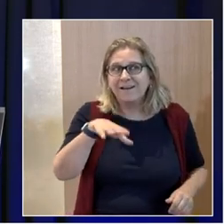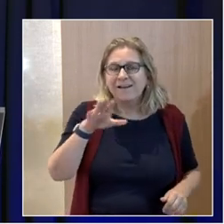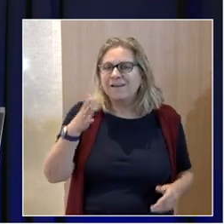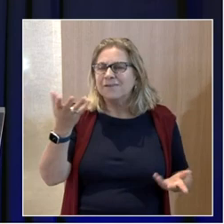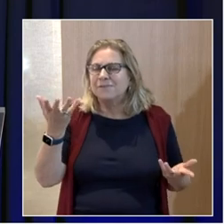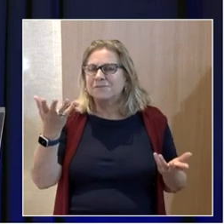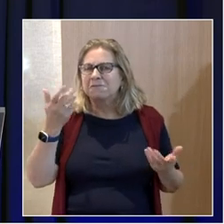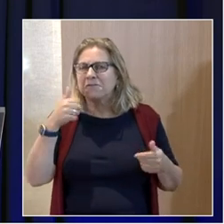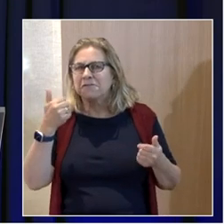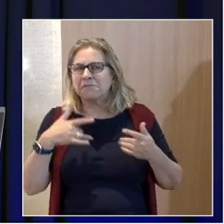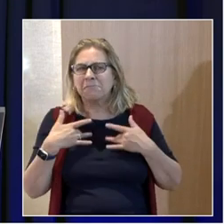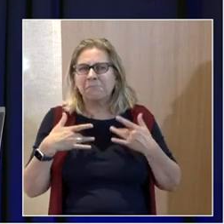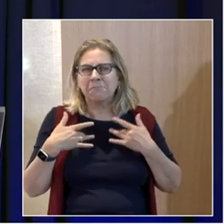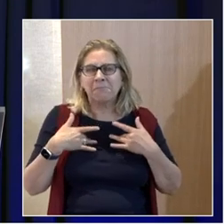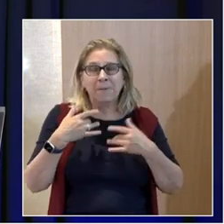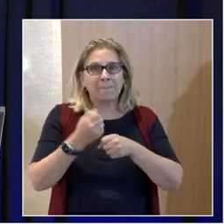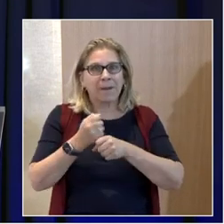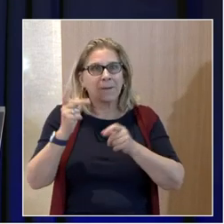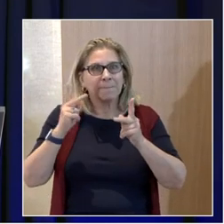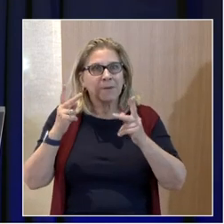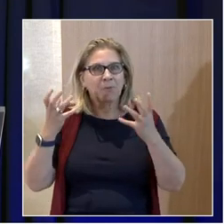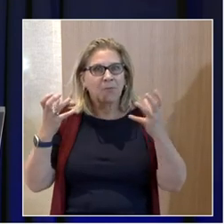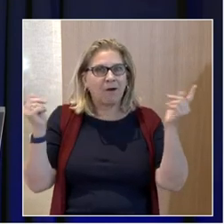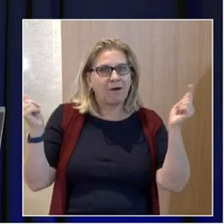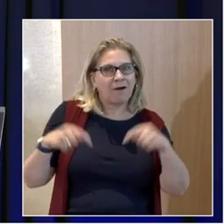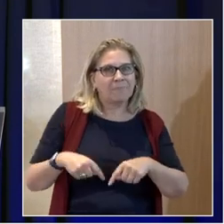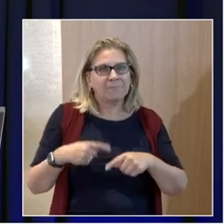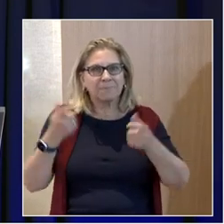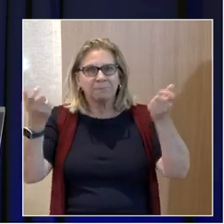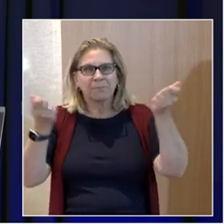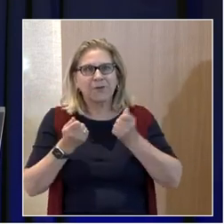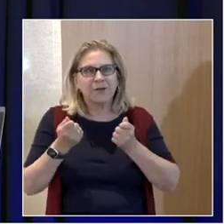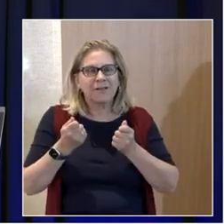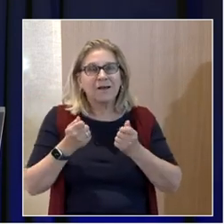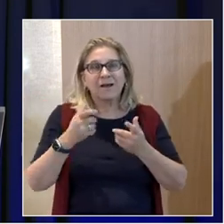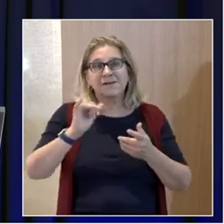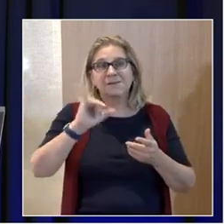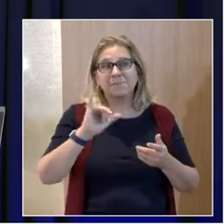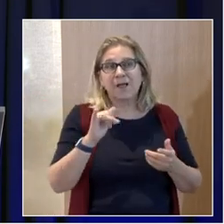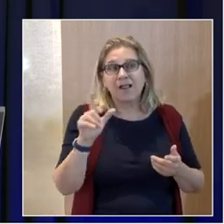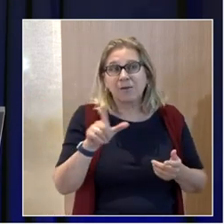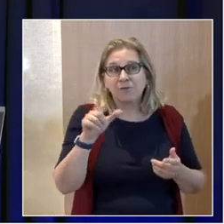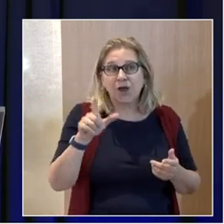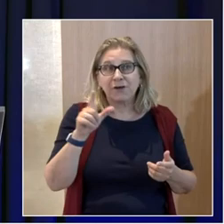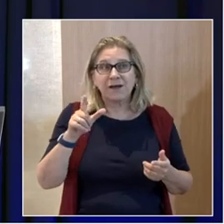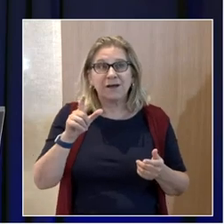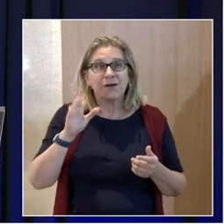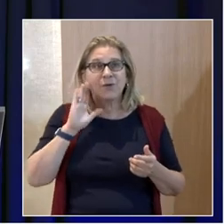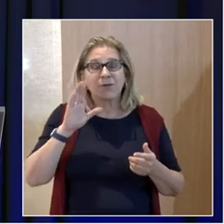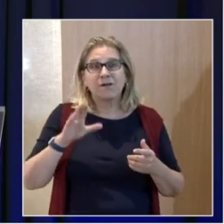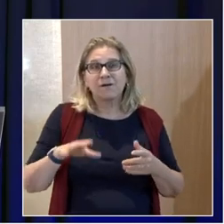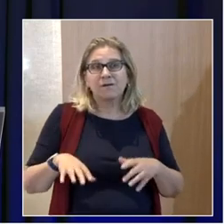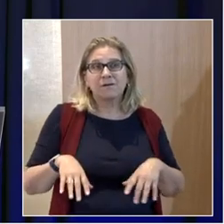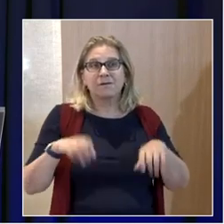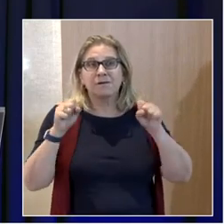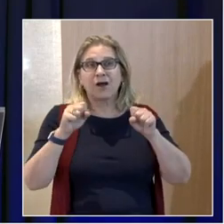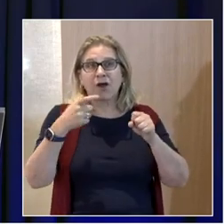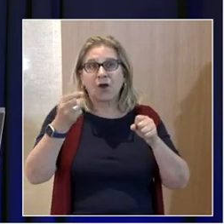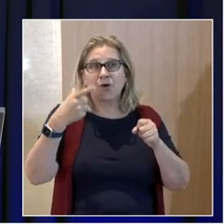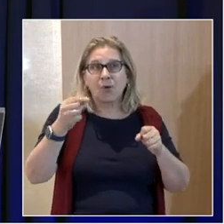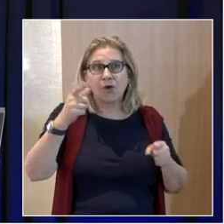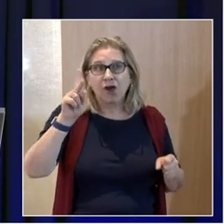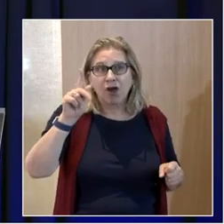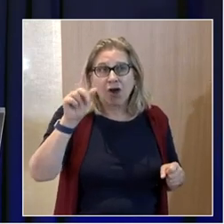think of our central library as a host or a venue for a go-go concert, but that's what they did. And thousands of